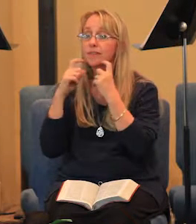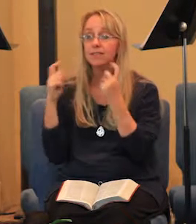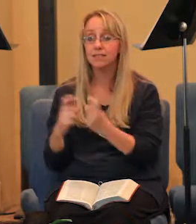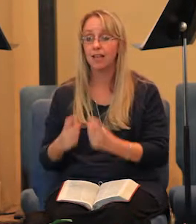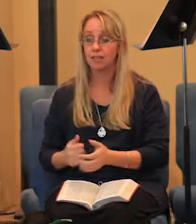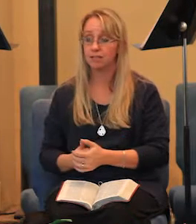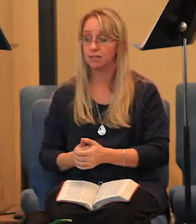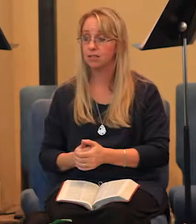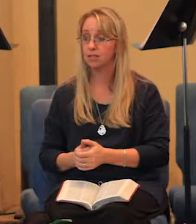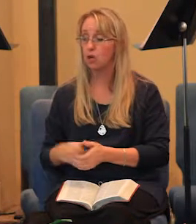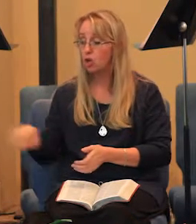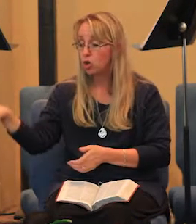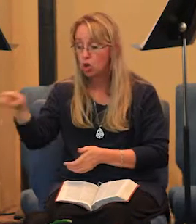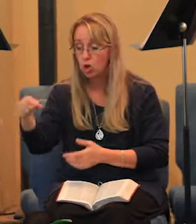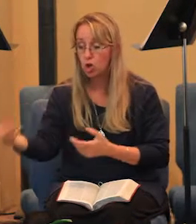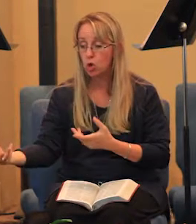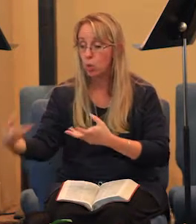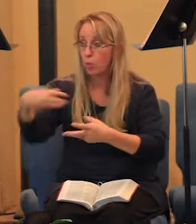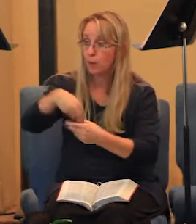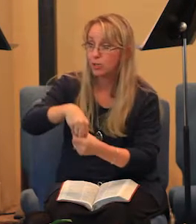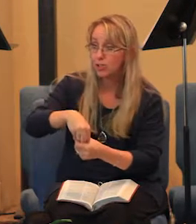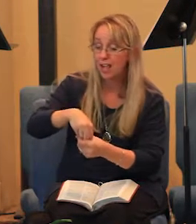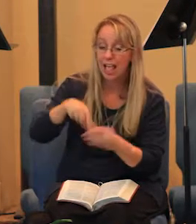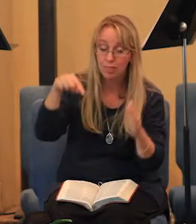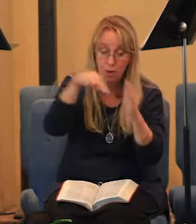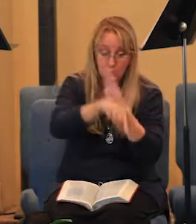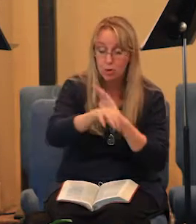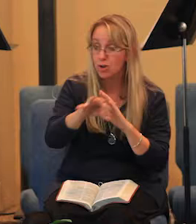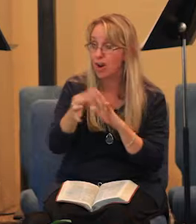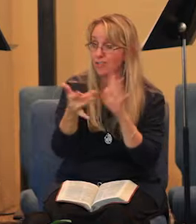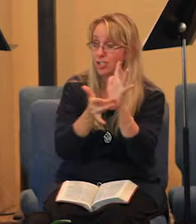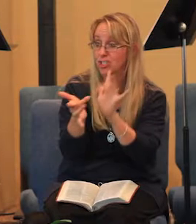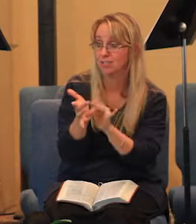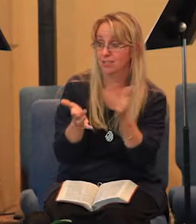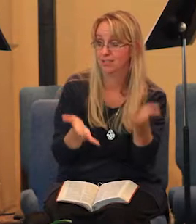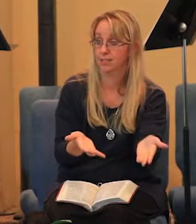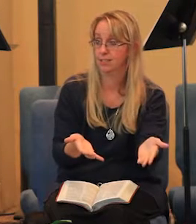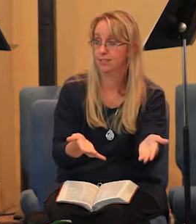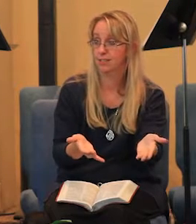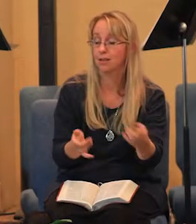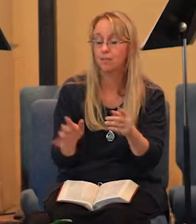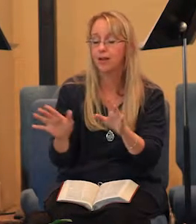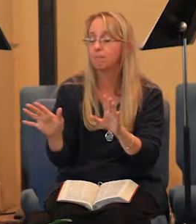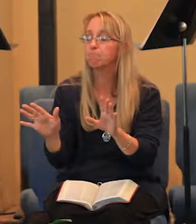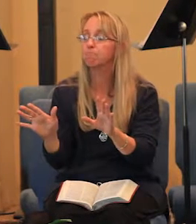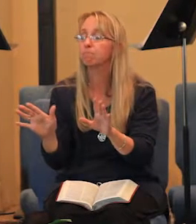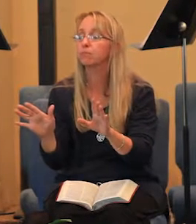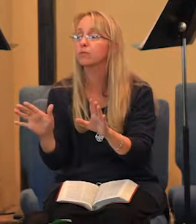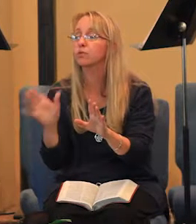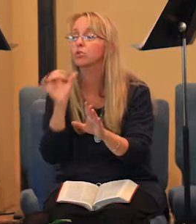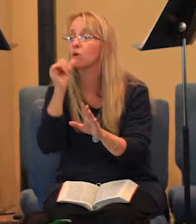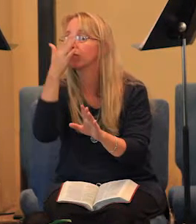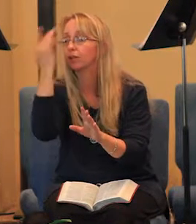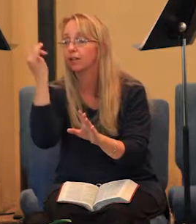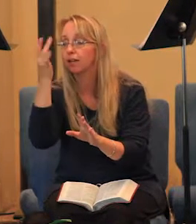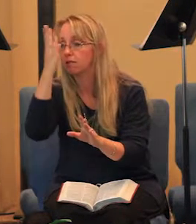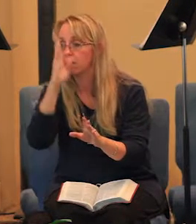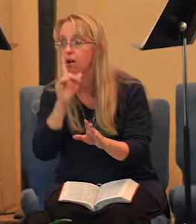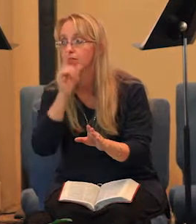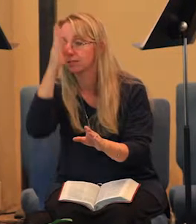You participated in the murder of Jesus. But guys, don't forget this, that God is the God of